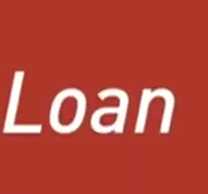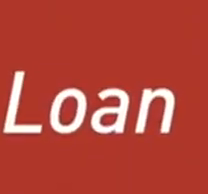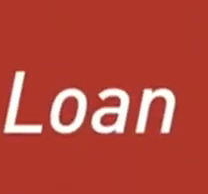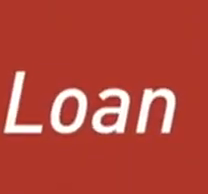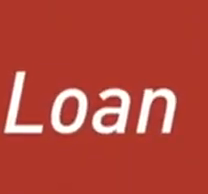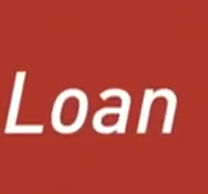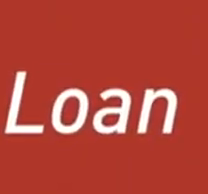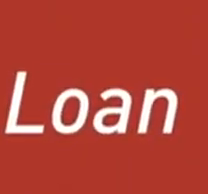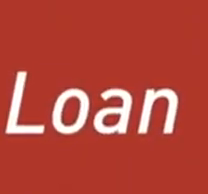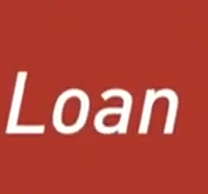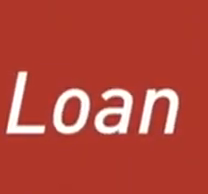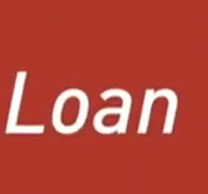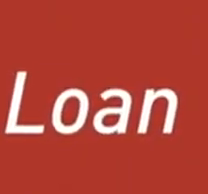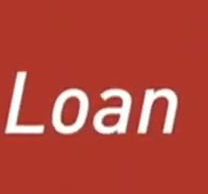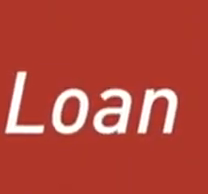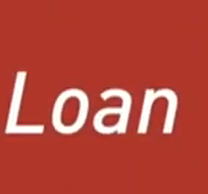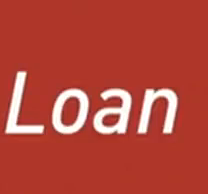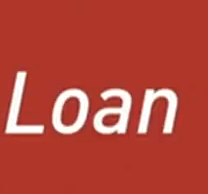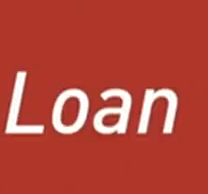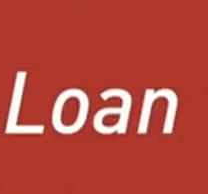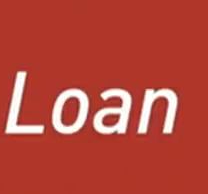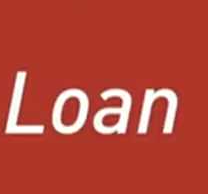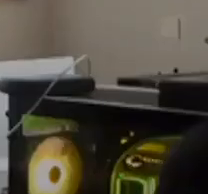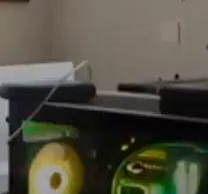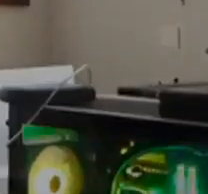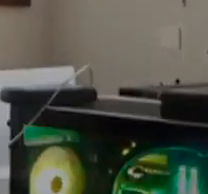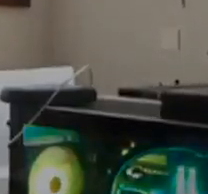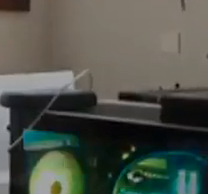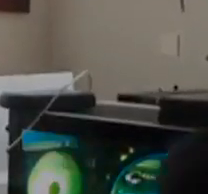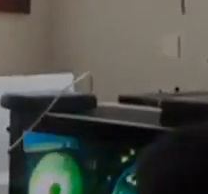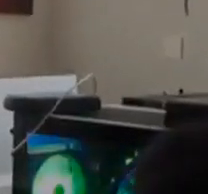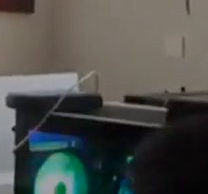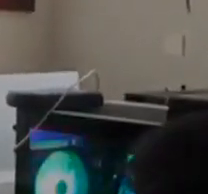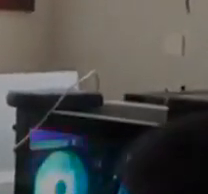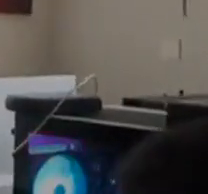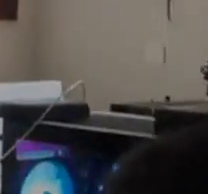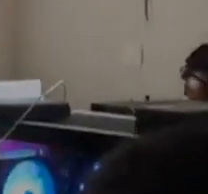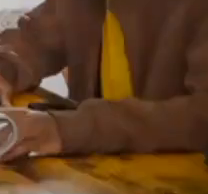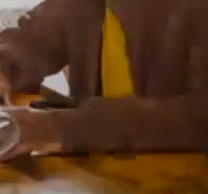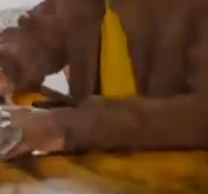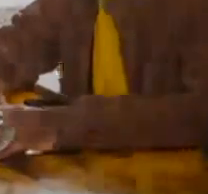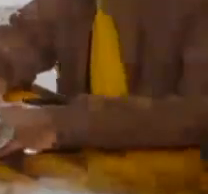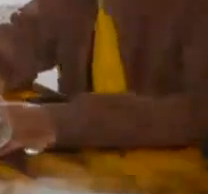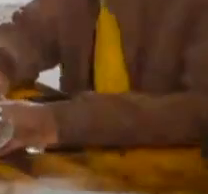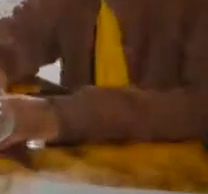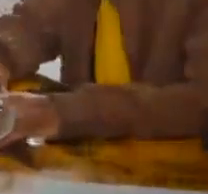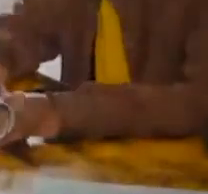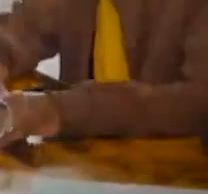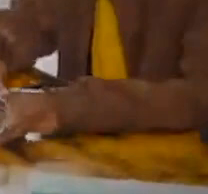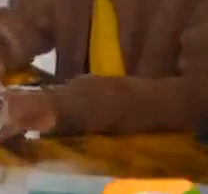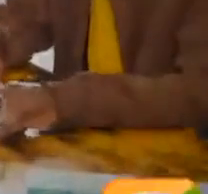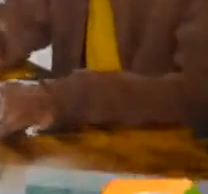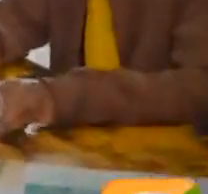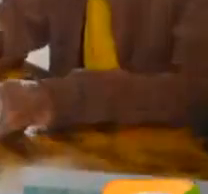*247# from any mobile network and follow the simple steps to apply. In a quiet compound in Nairobi's Westlands, a group of techies is